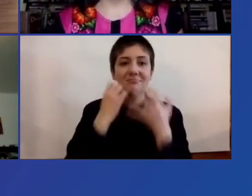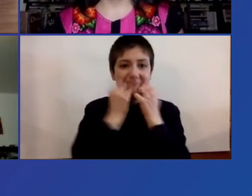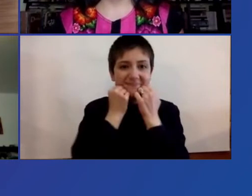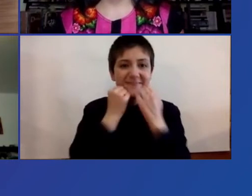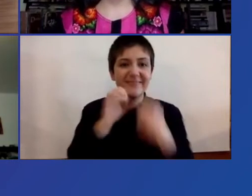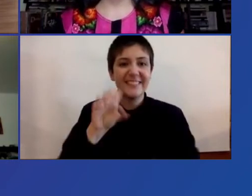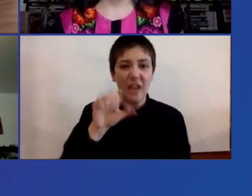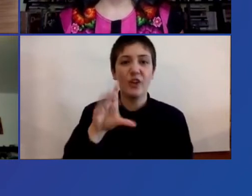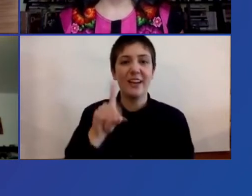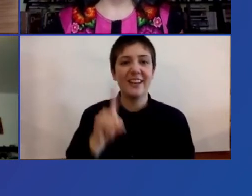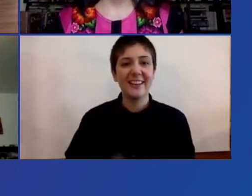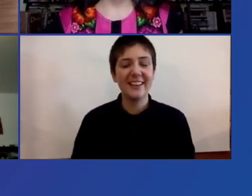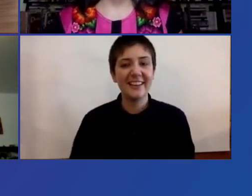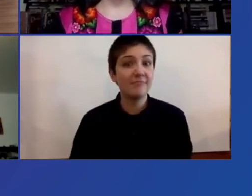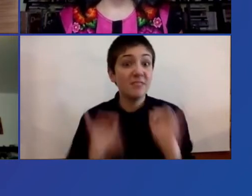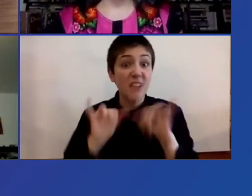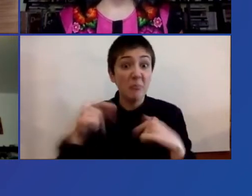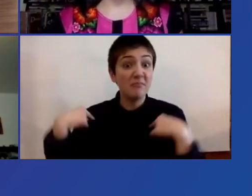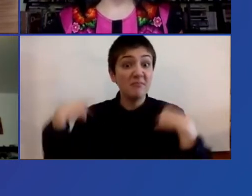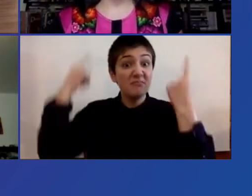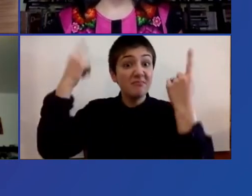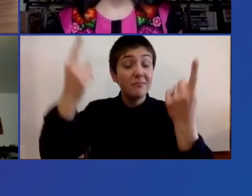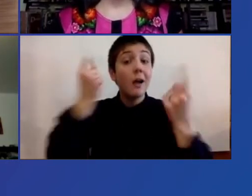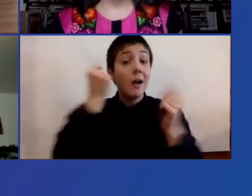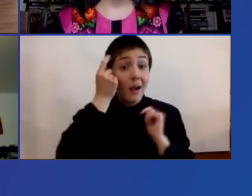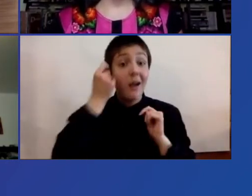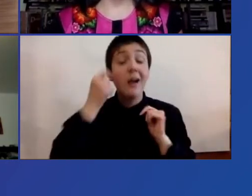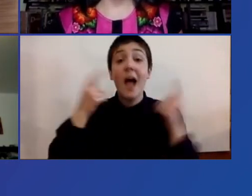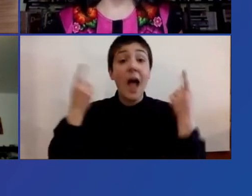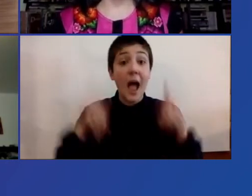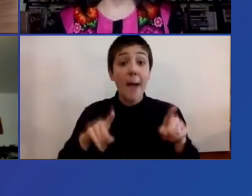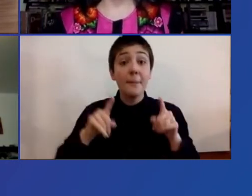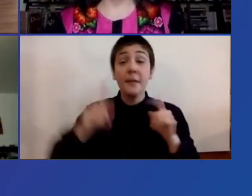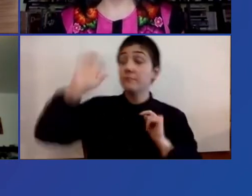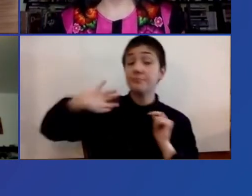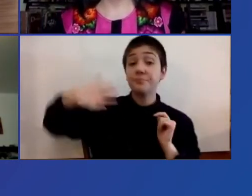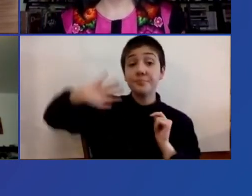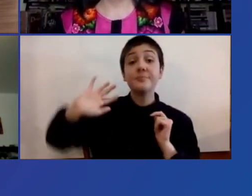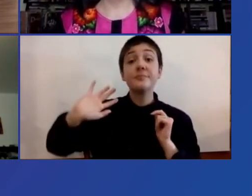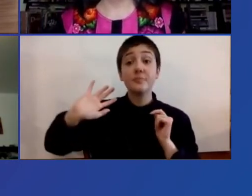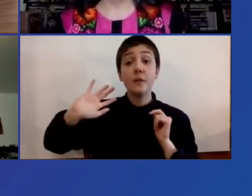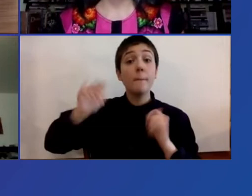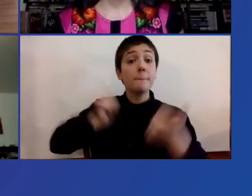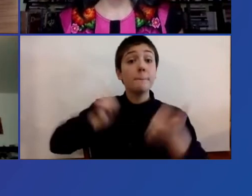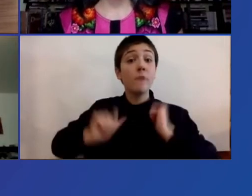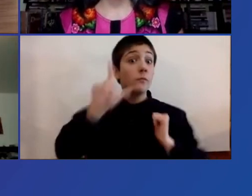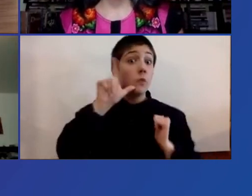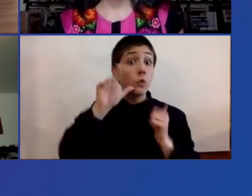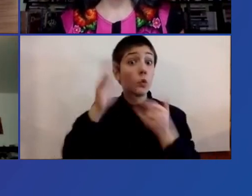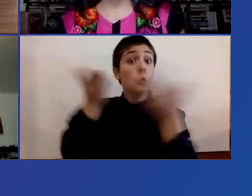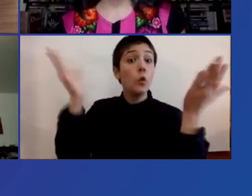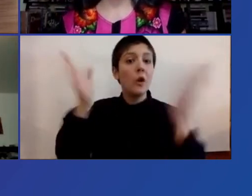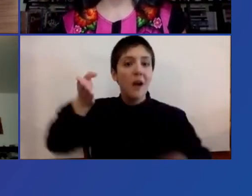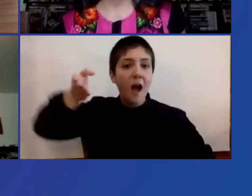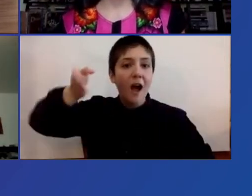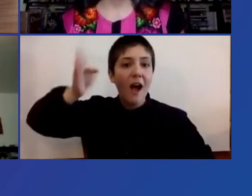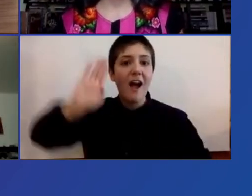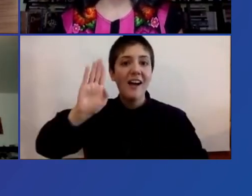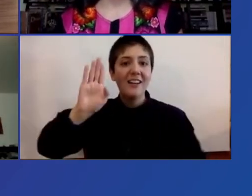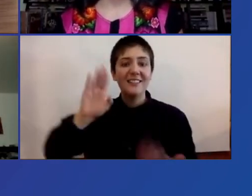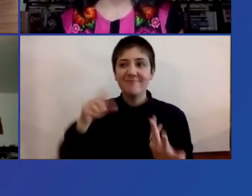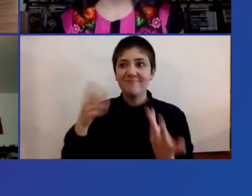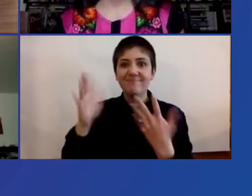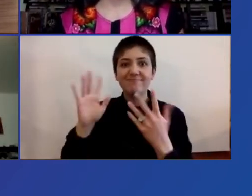And with the history comes on, it became, so we performed for the God or divine being and people in the